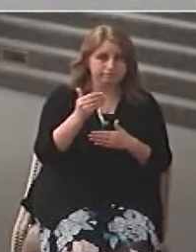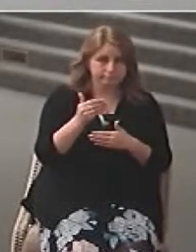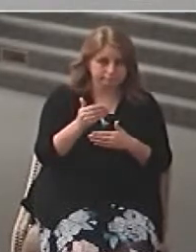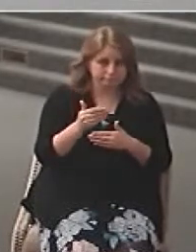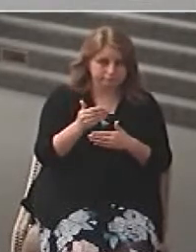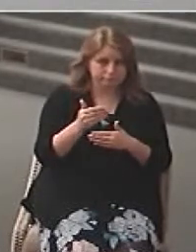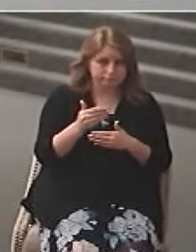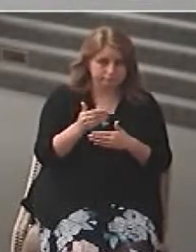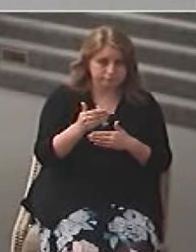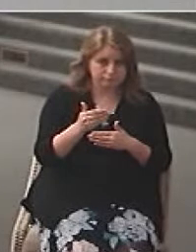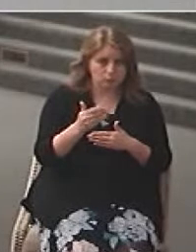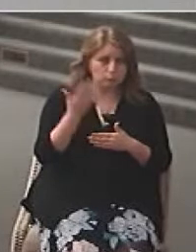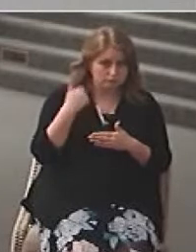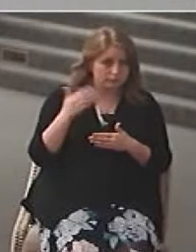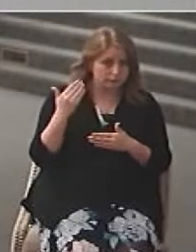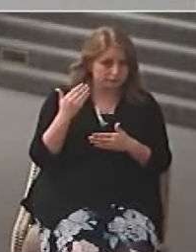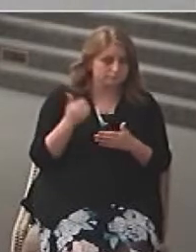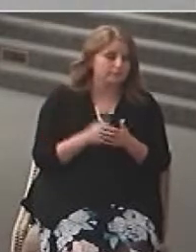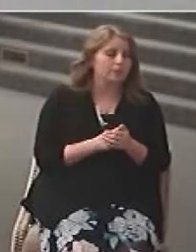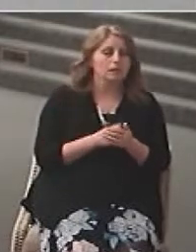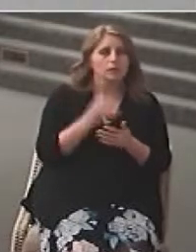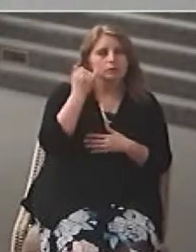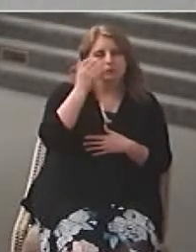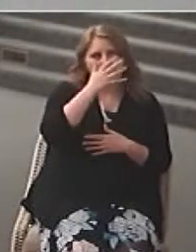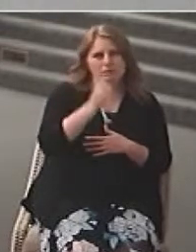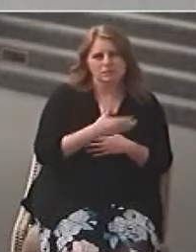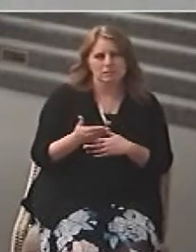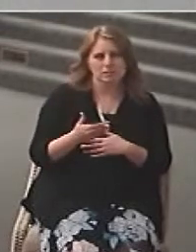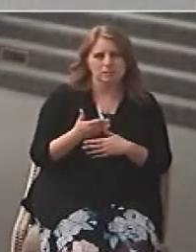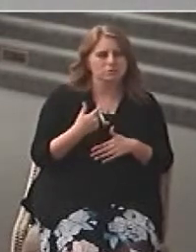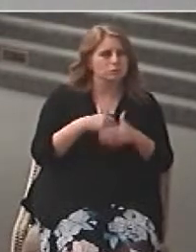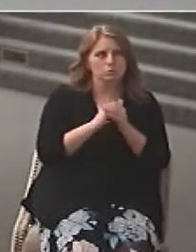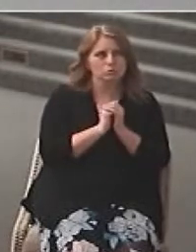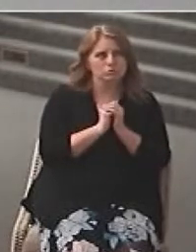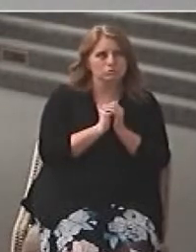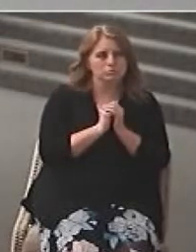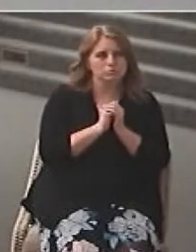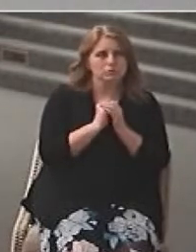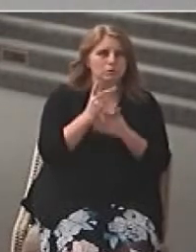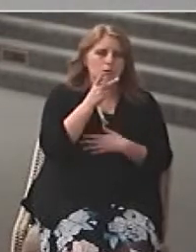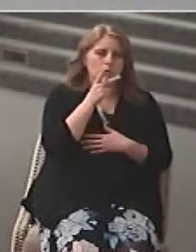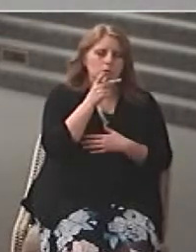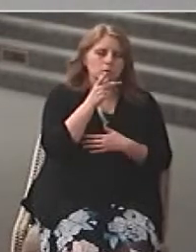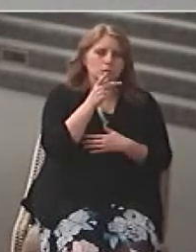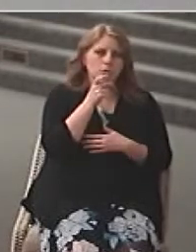those things and we don't worship Him for who He is,